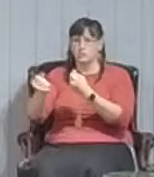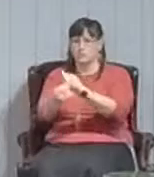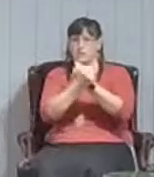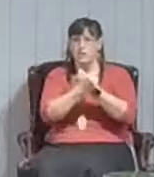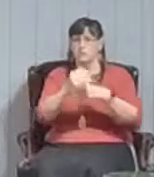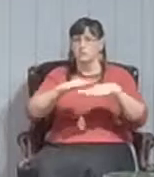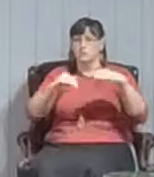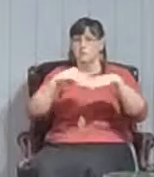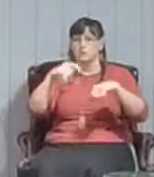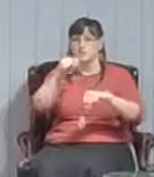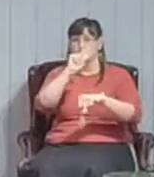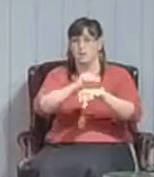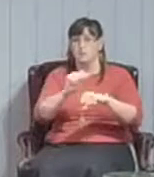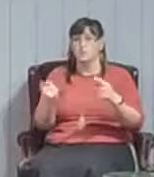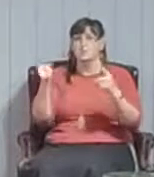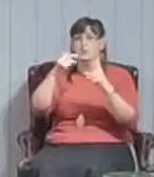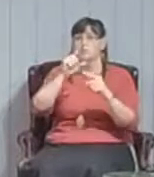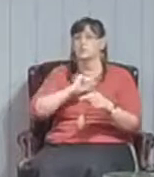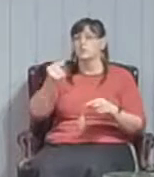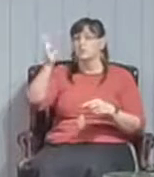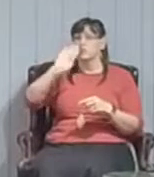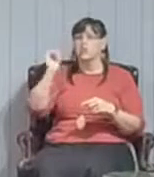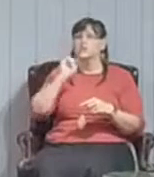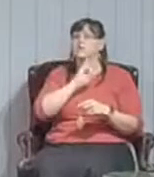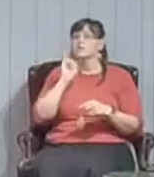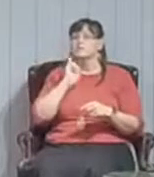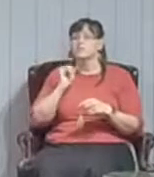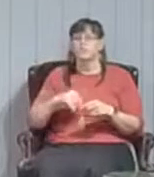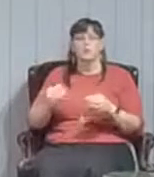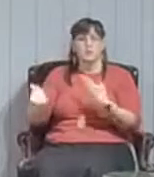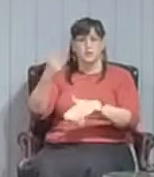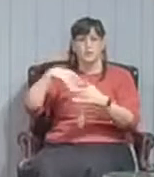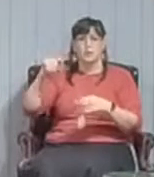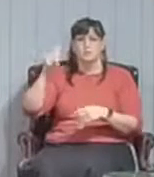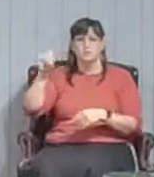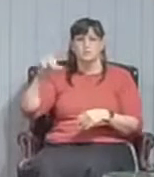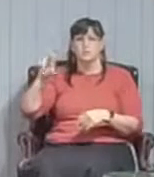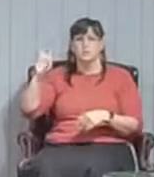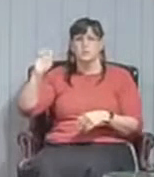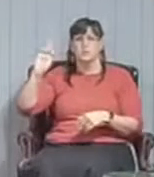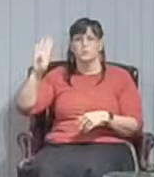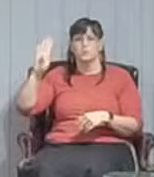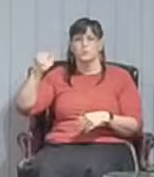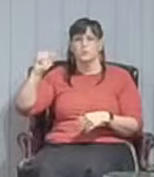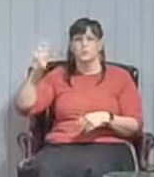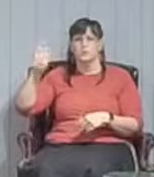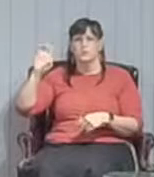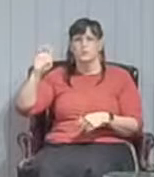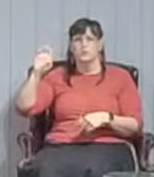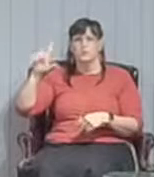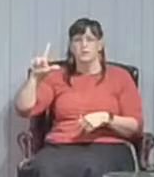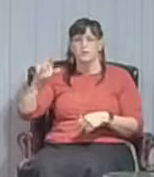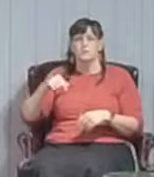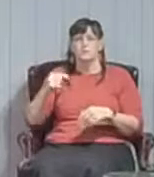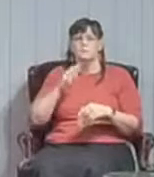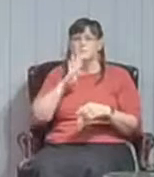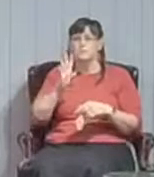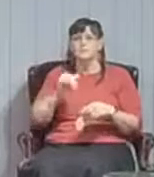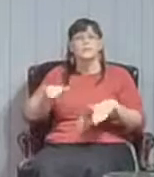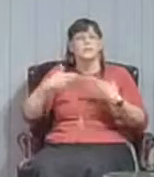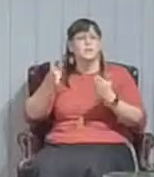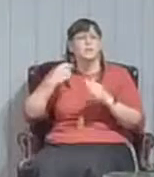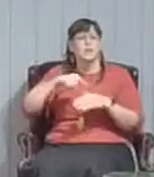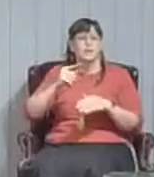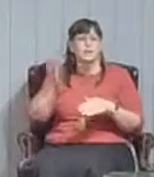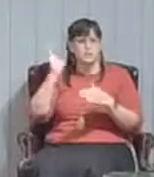of Israel, then they came to Zerubbabel and to the chief of the fathers and said unto them, Let us build with you, for we seek your